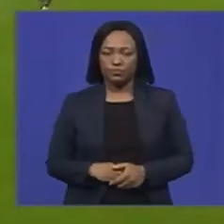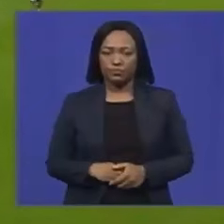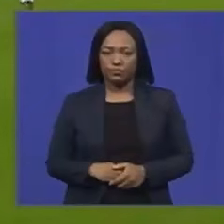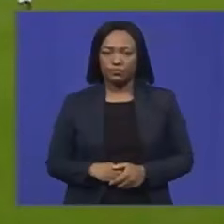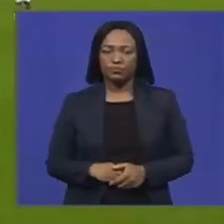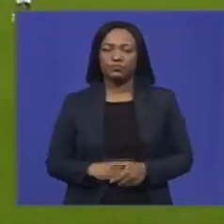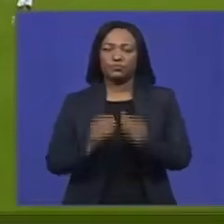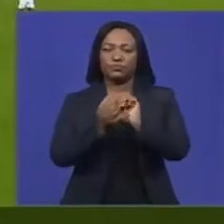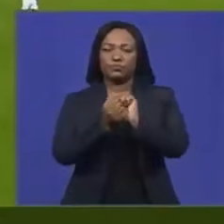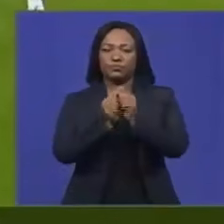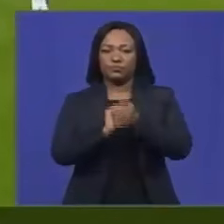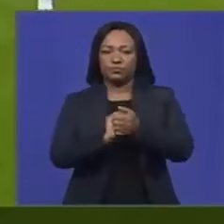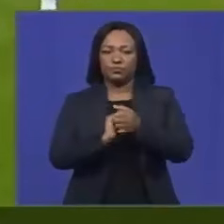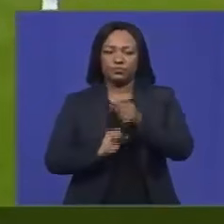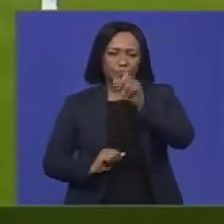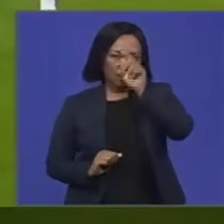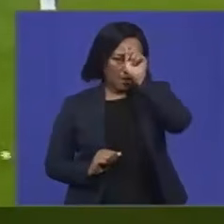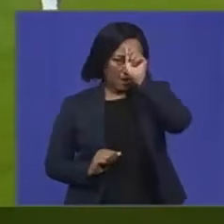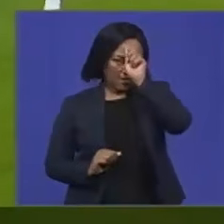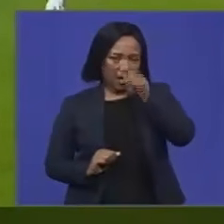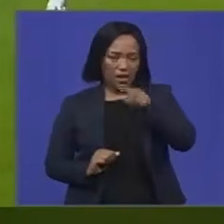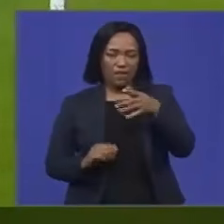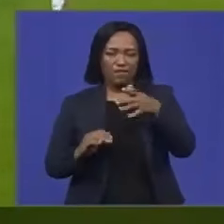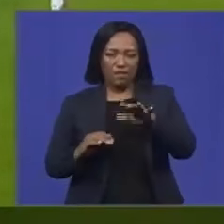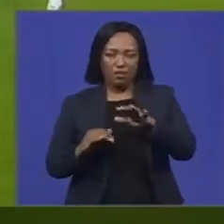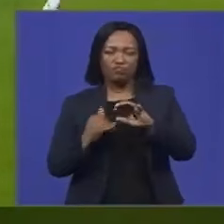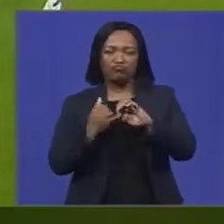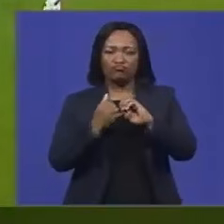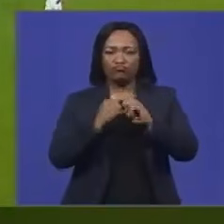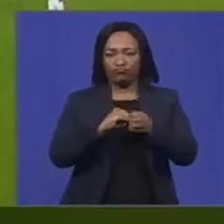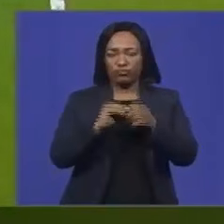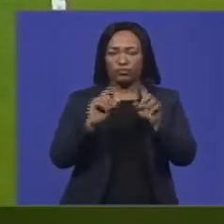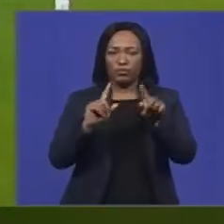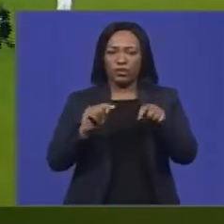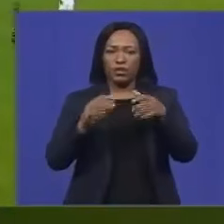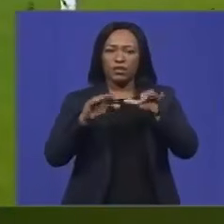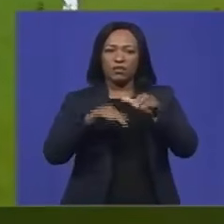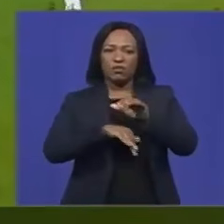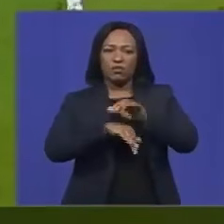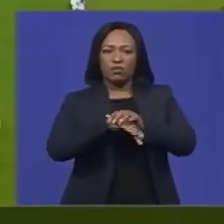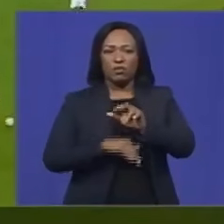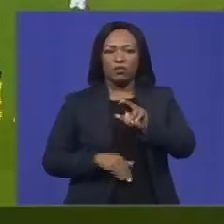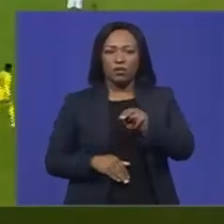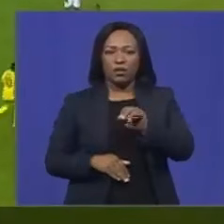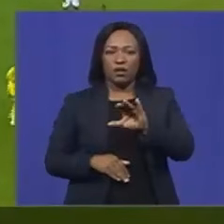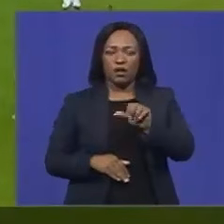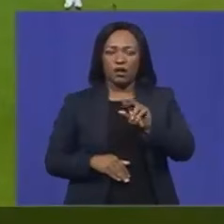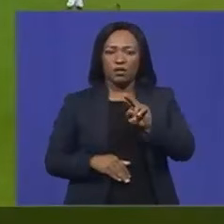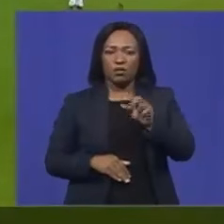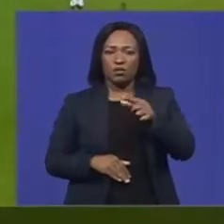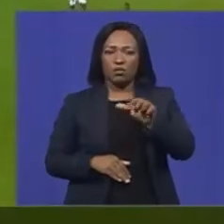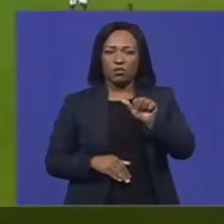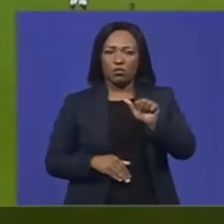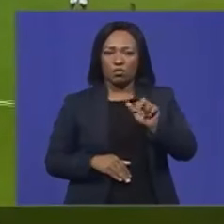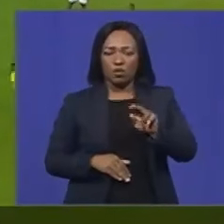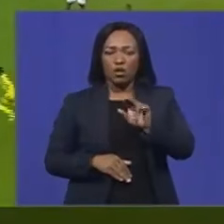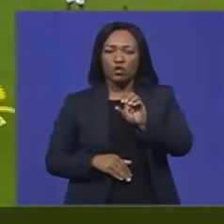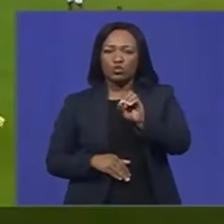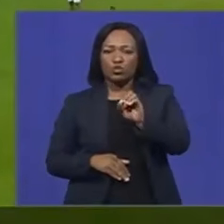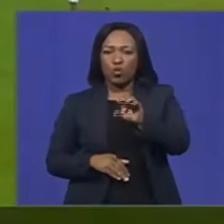Mo go tsa metshameko Bafana e tshamekile maleka a lefela setlhopha mo motshamekong wa botsalano le Nikakurua ka kwa